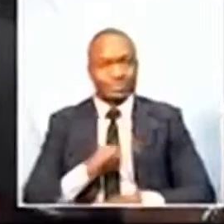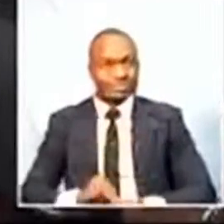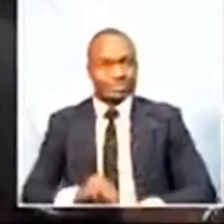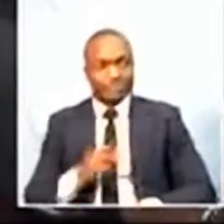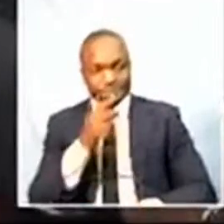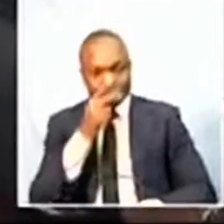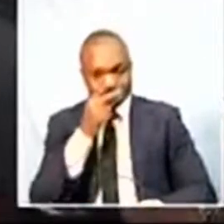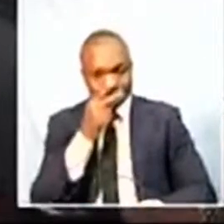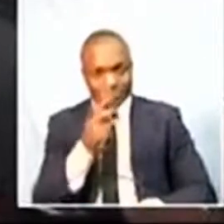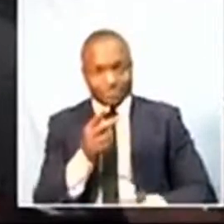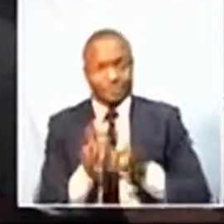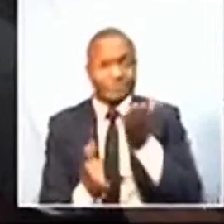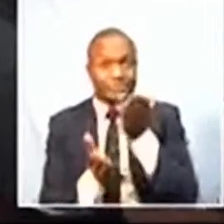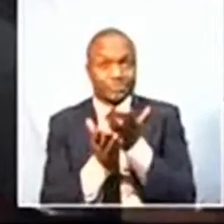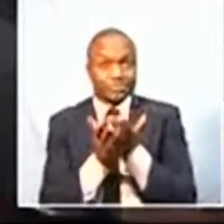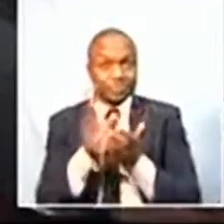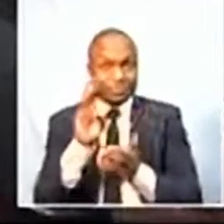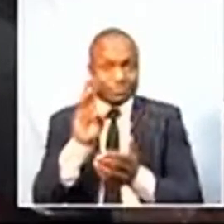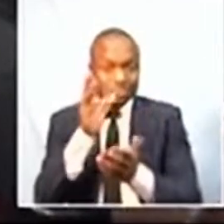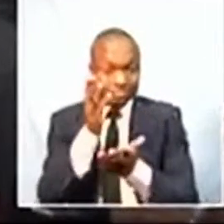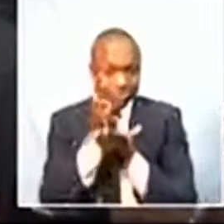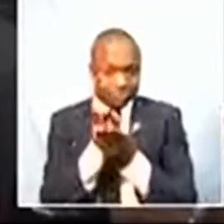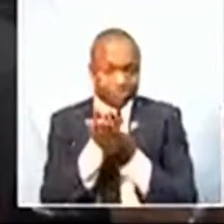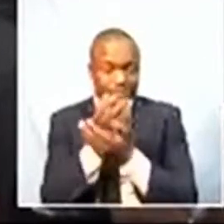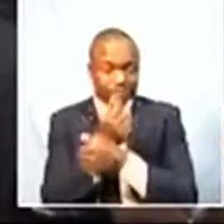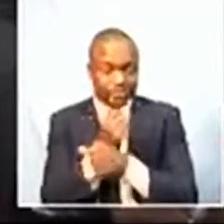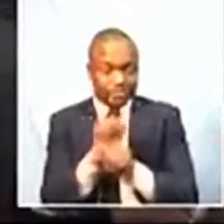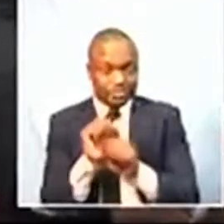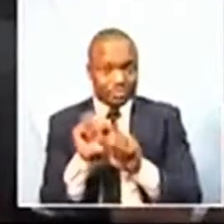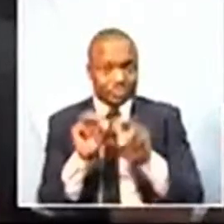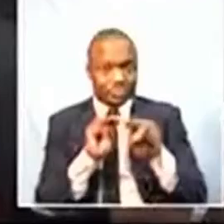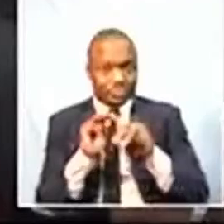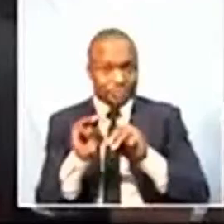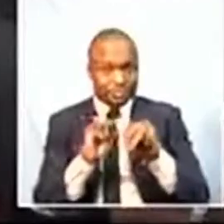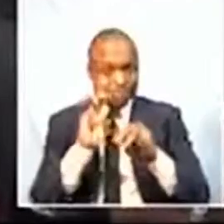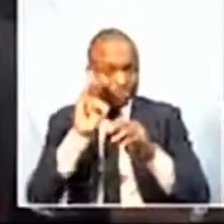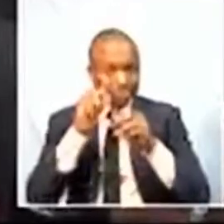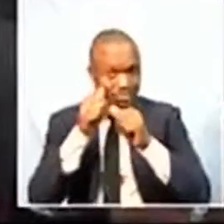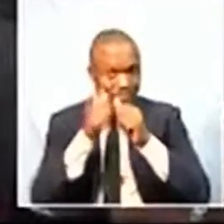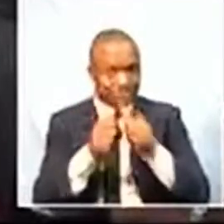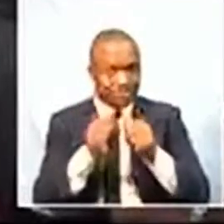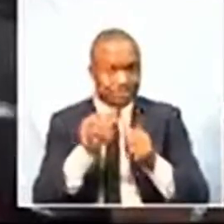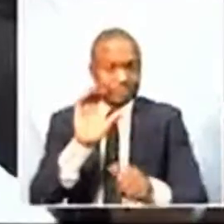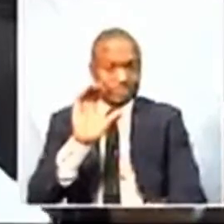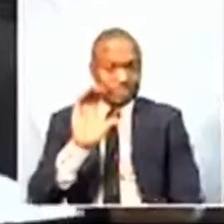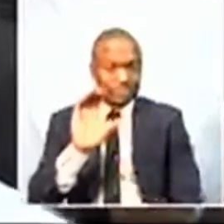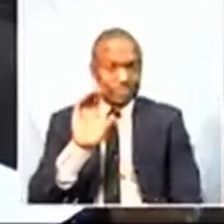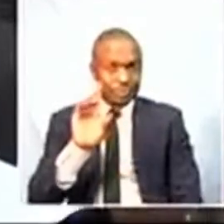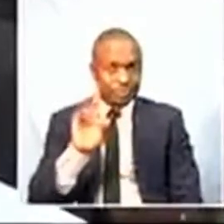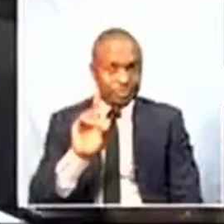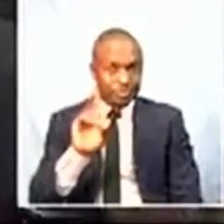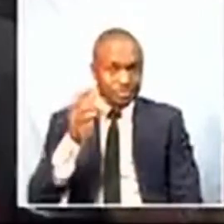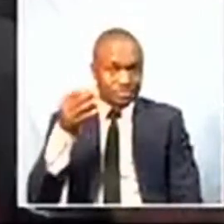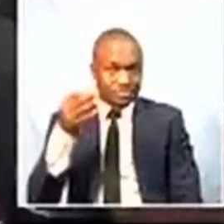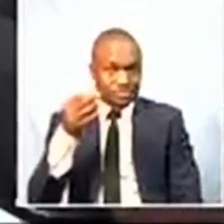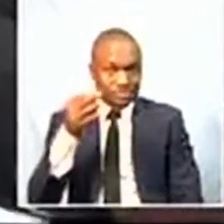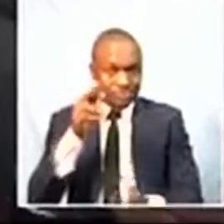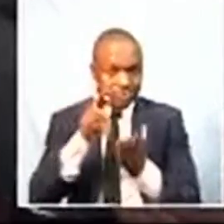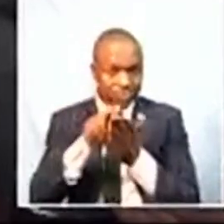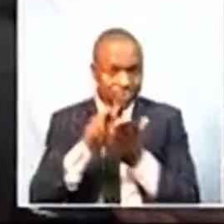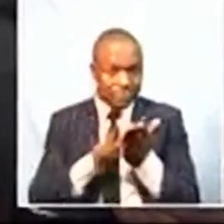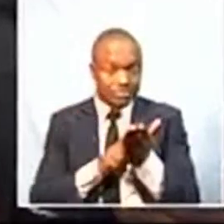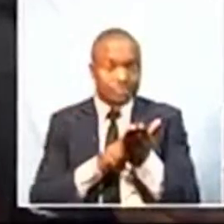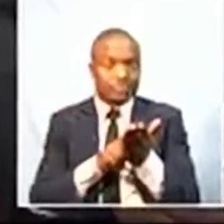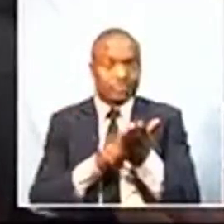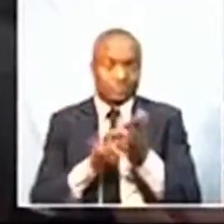6. The major measure, management will endeavor to strictly follow the CDF guidelines. Chair, allow